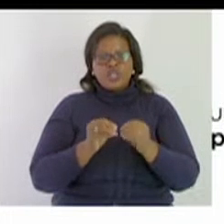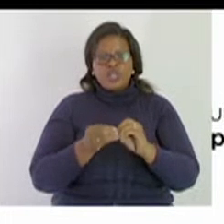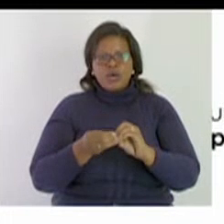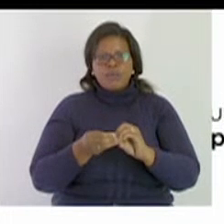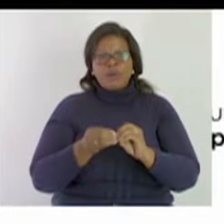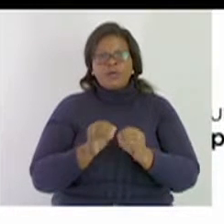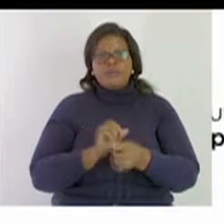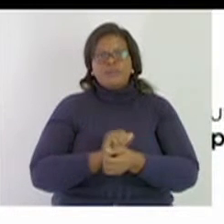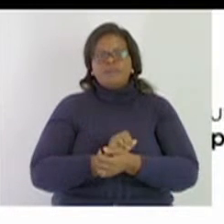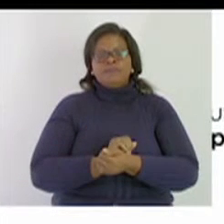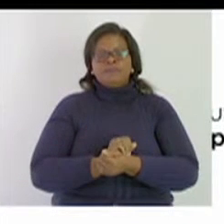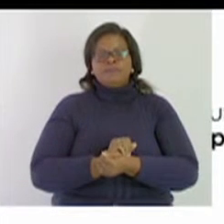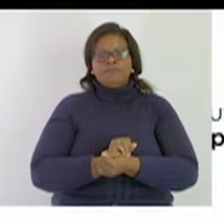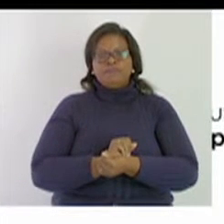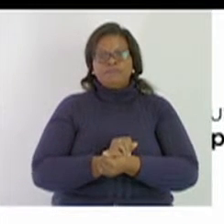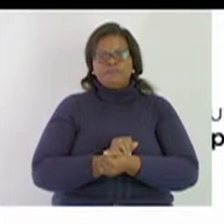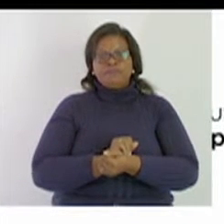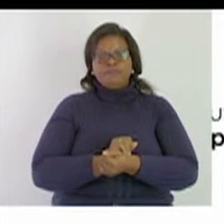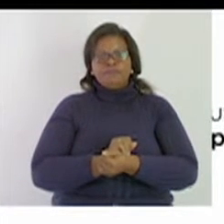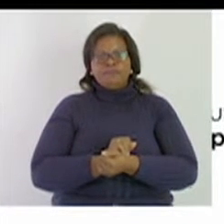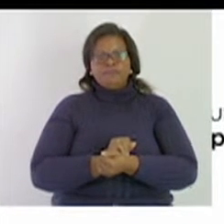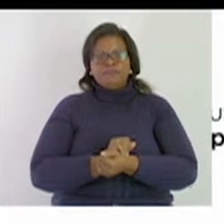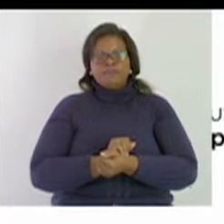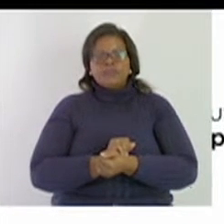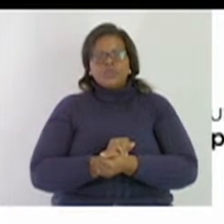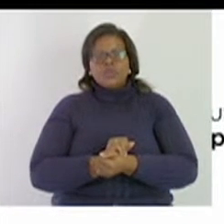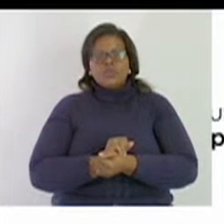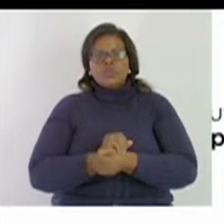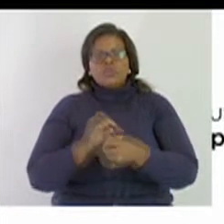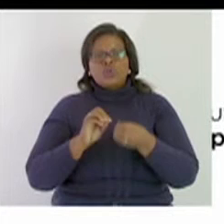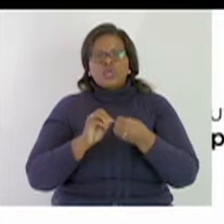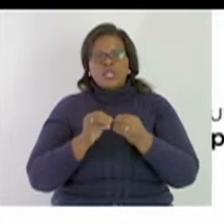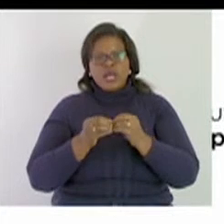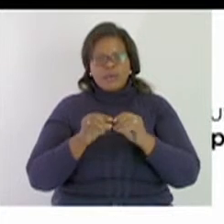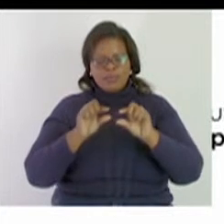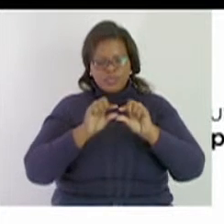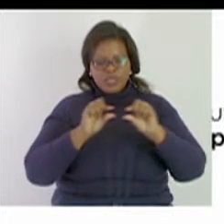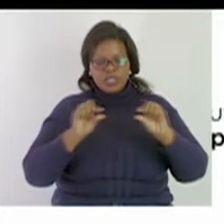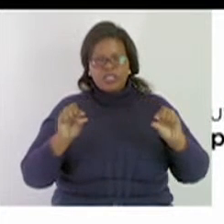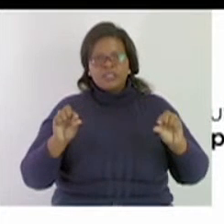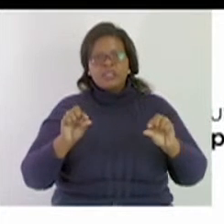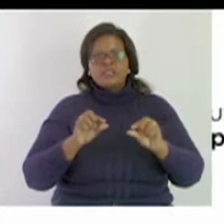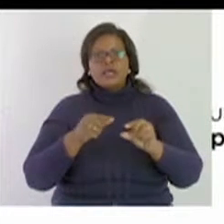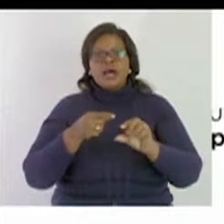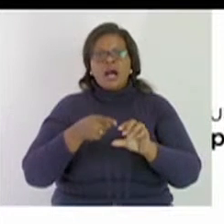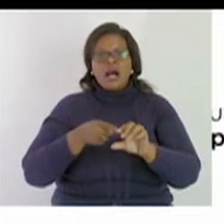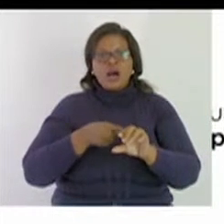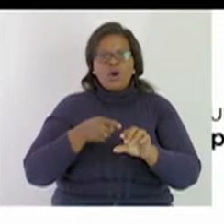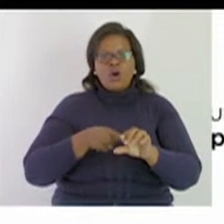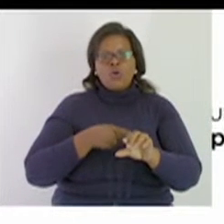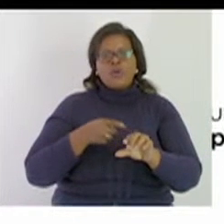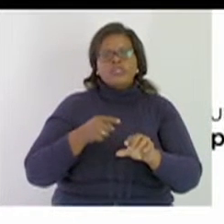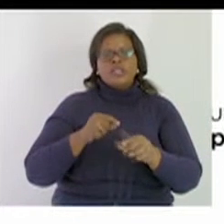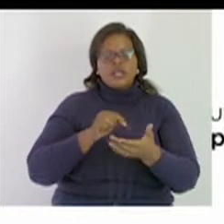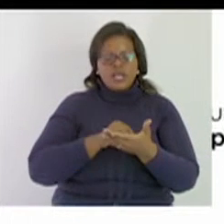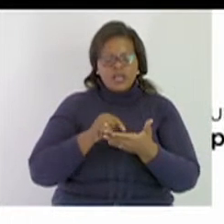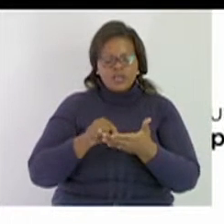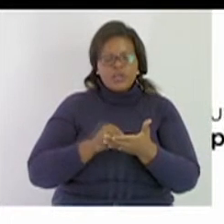equation. Number sentences are always calculated from left to